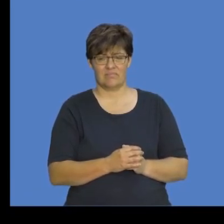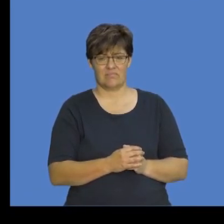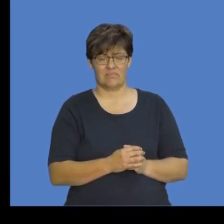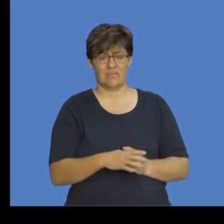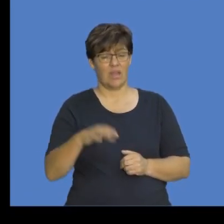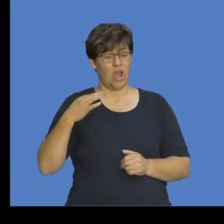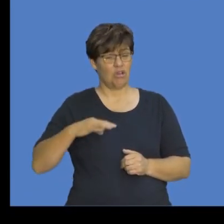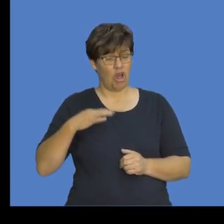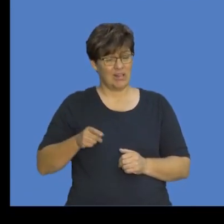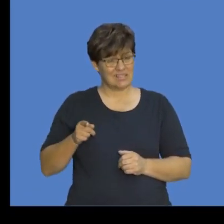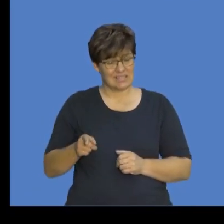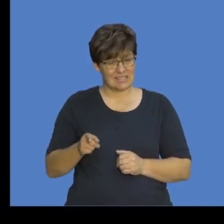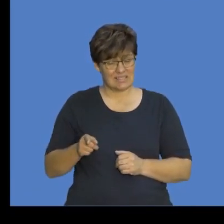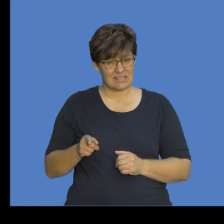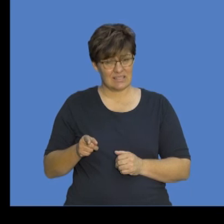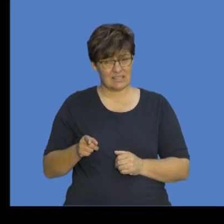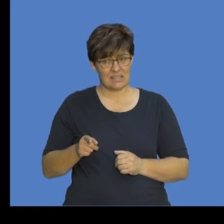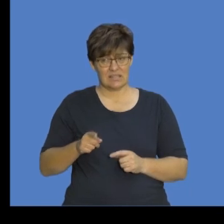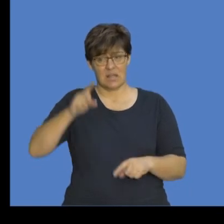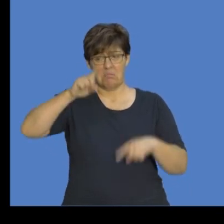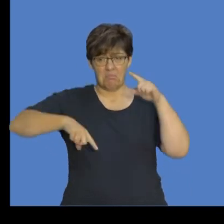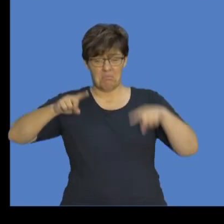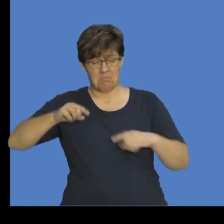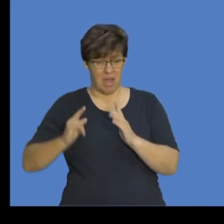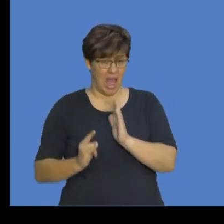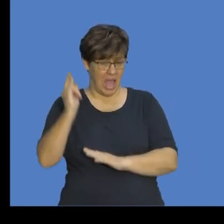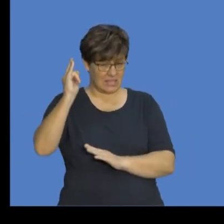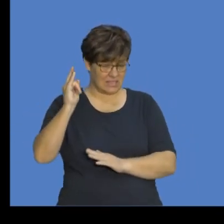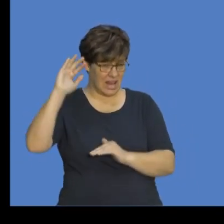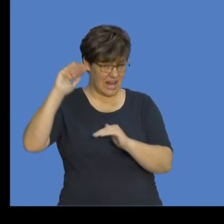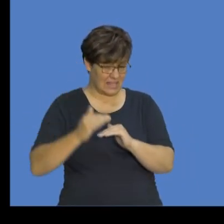do girls show less variability in height?